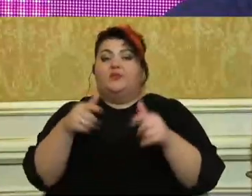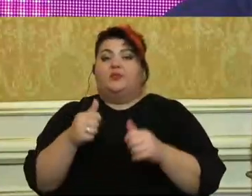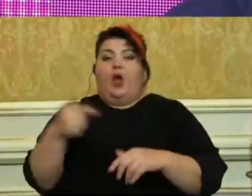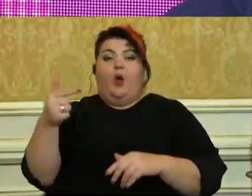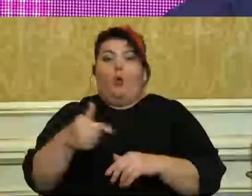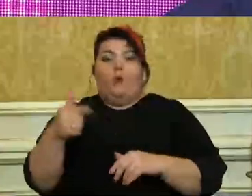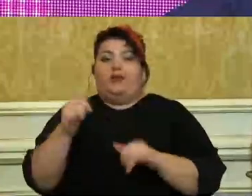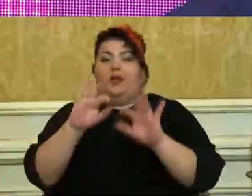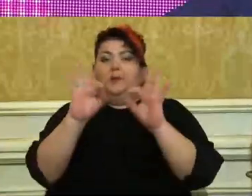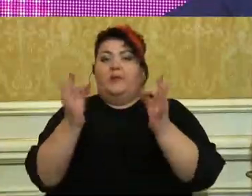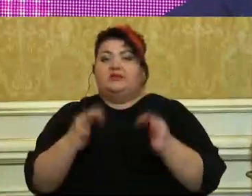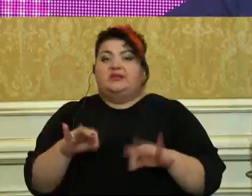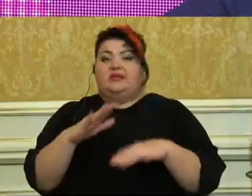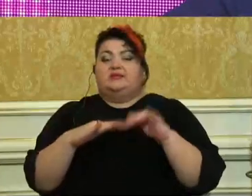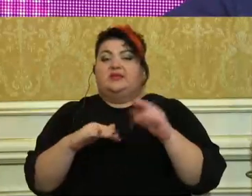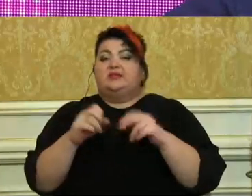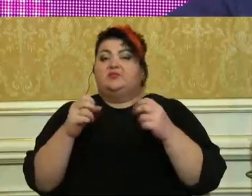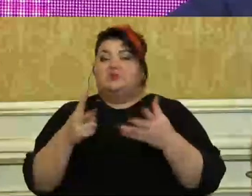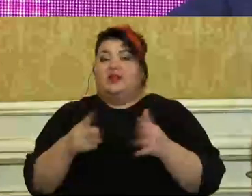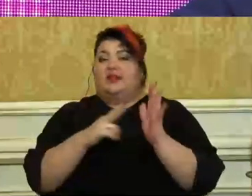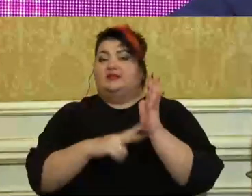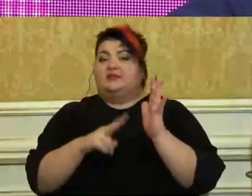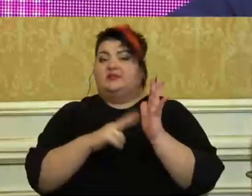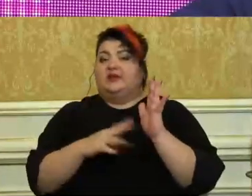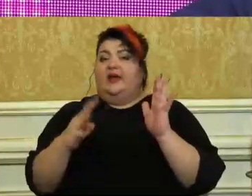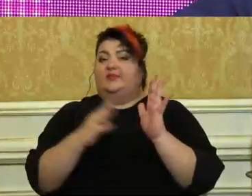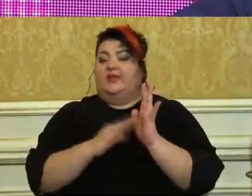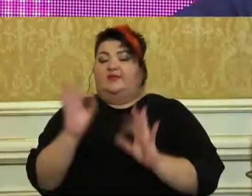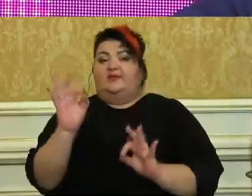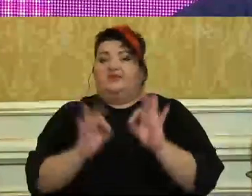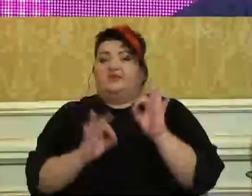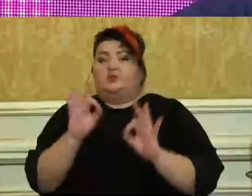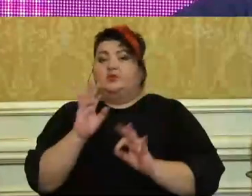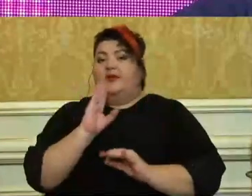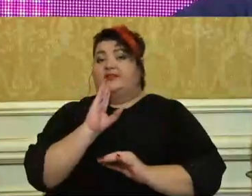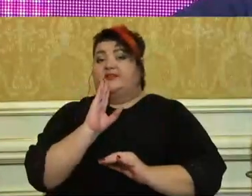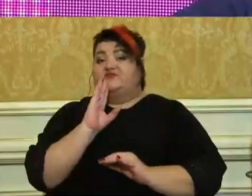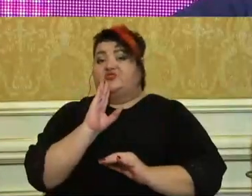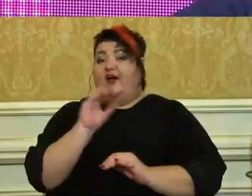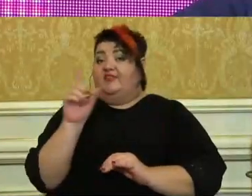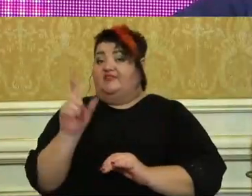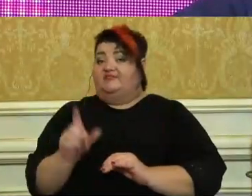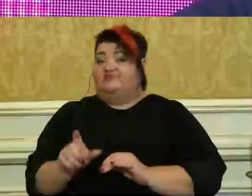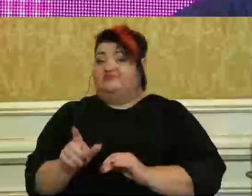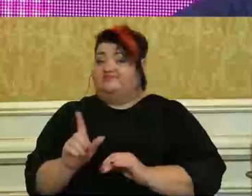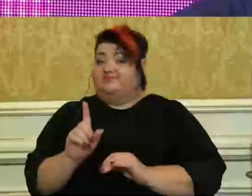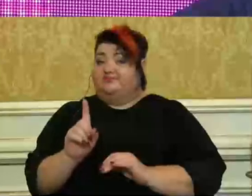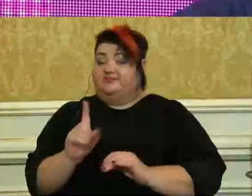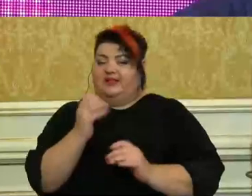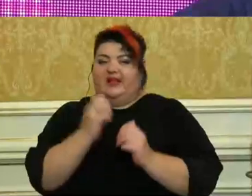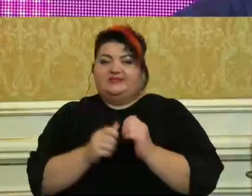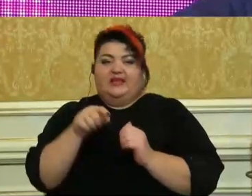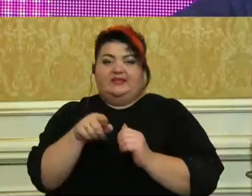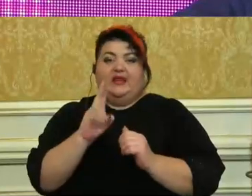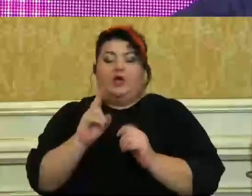are those are pretenders, those who are just becoming the students, so about 79% are